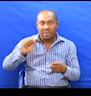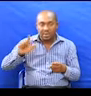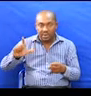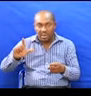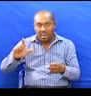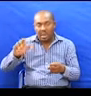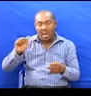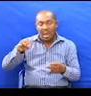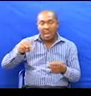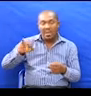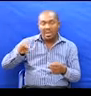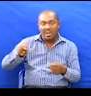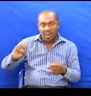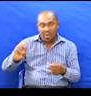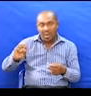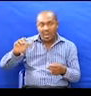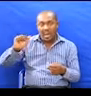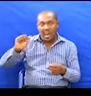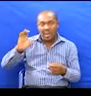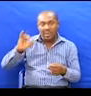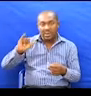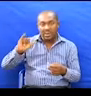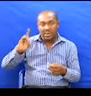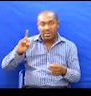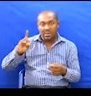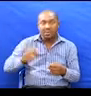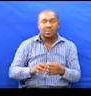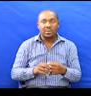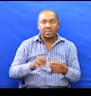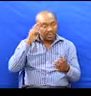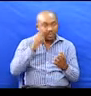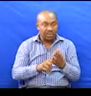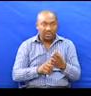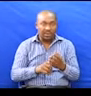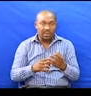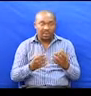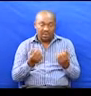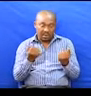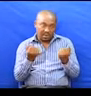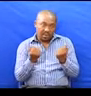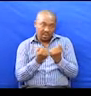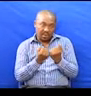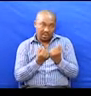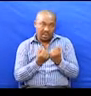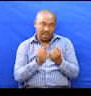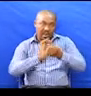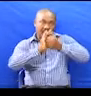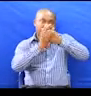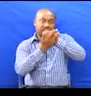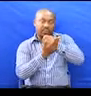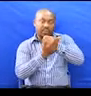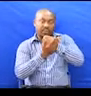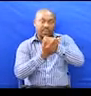Due to the presence of this amino acid, which is the building block of protein, are divided